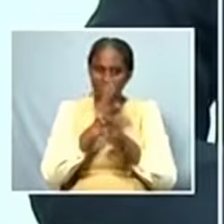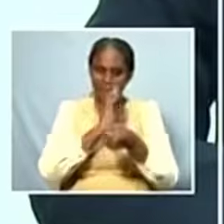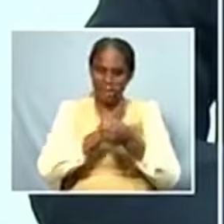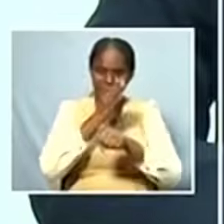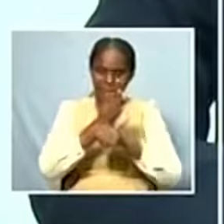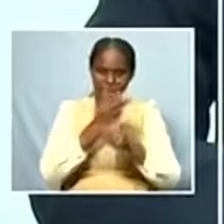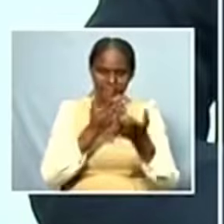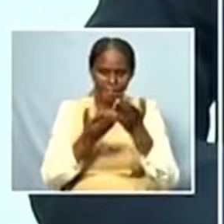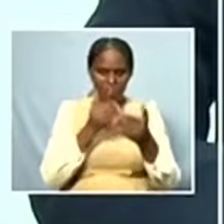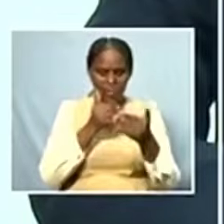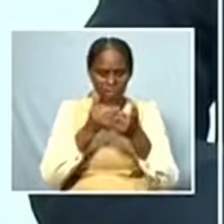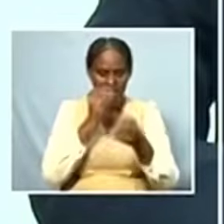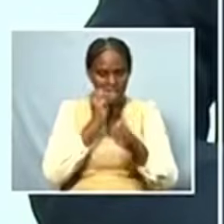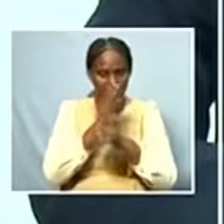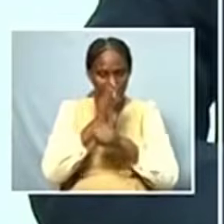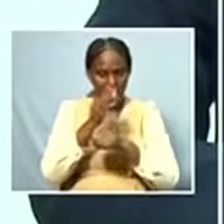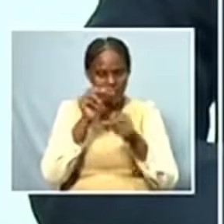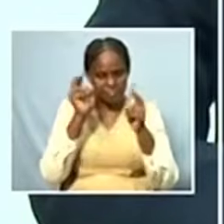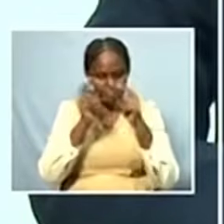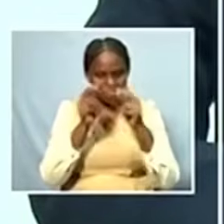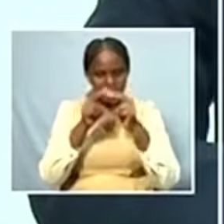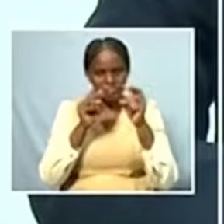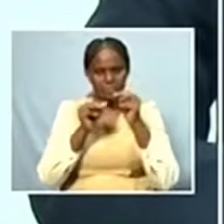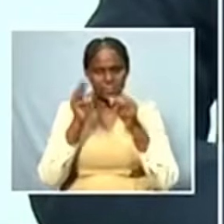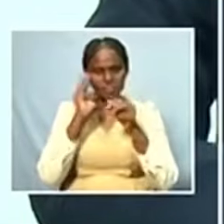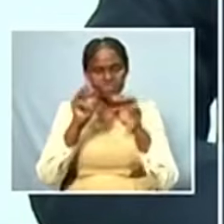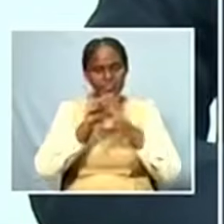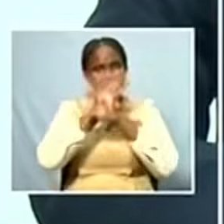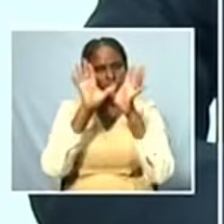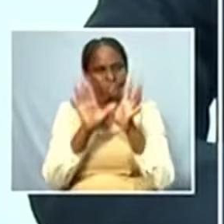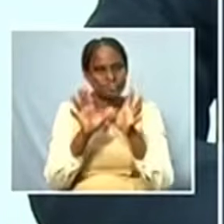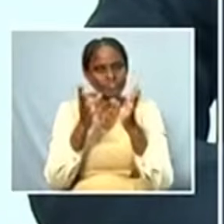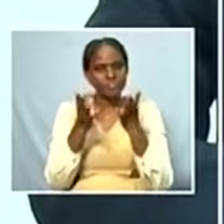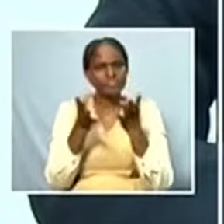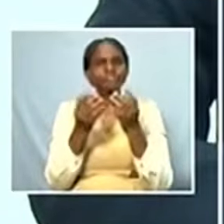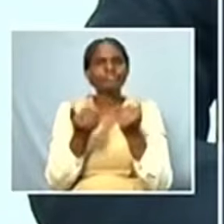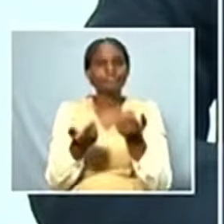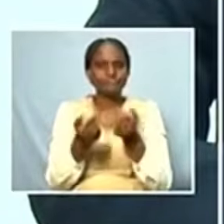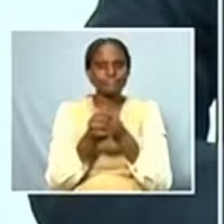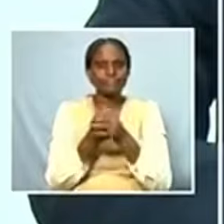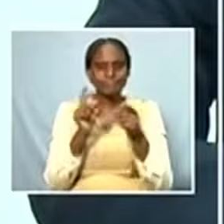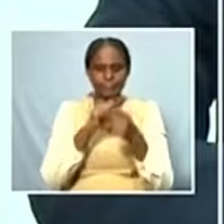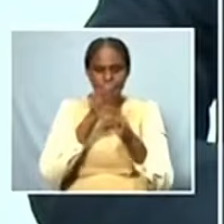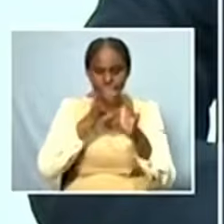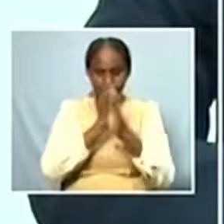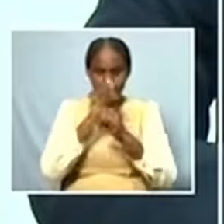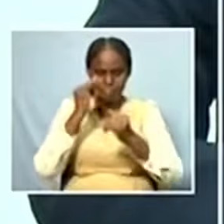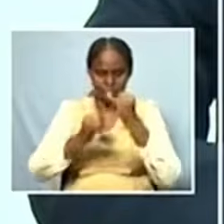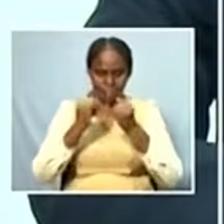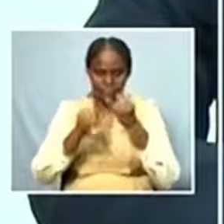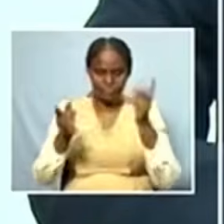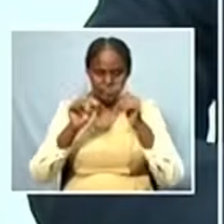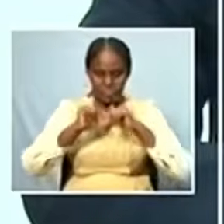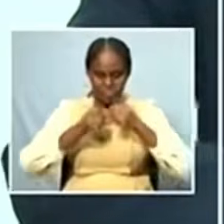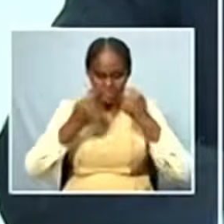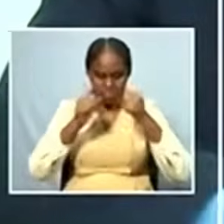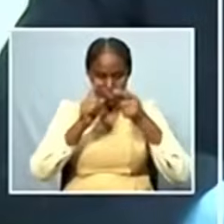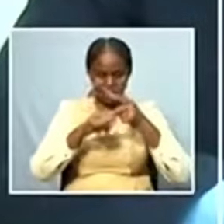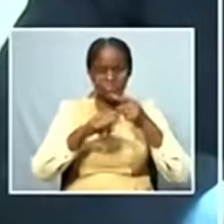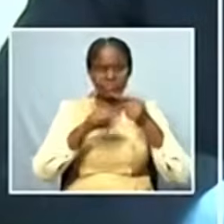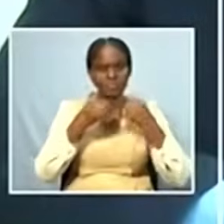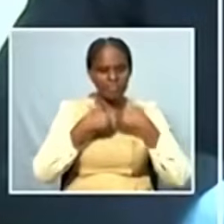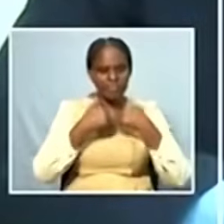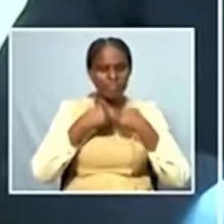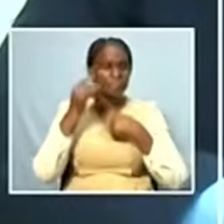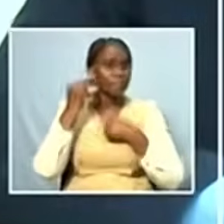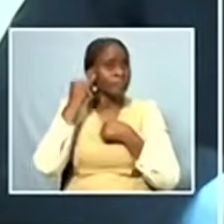after the contract managers will clarify. Towards the end, when we were trying to get legal